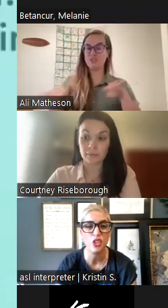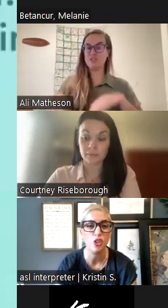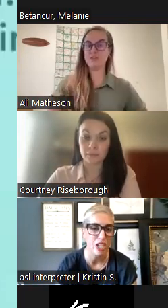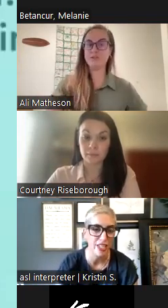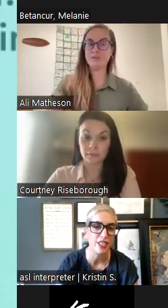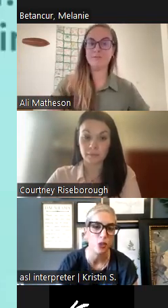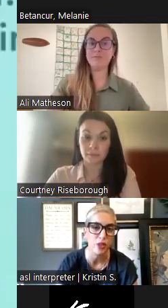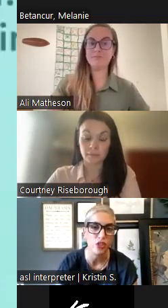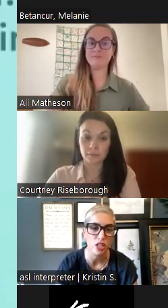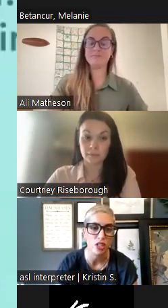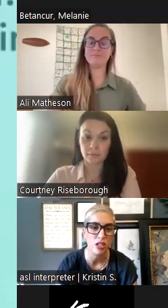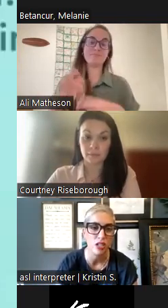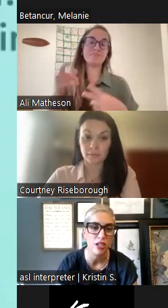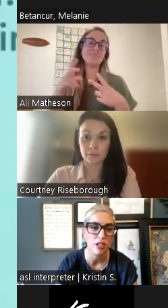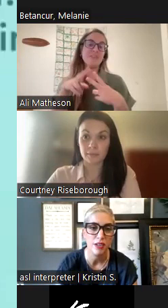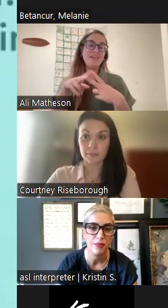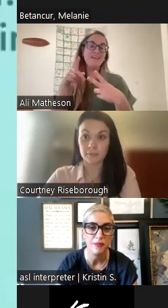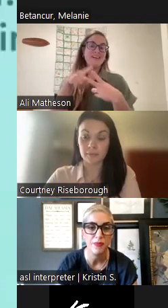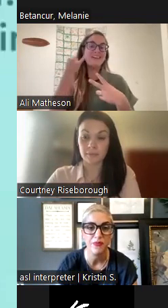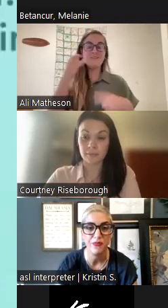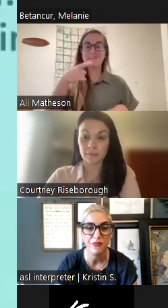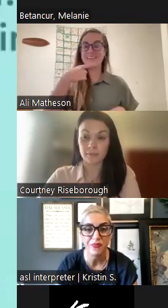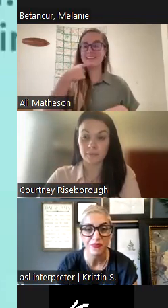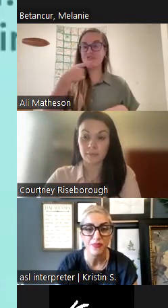Using the children in the situation.